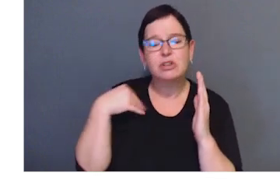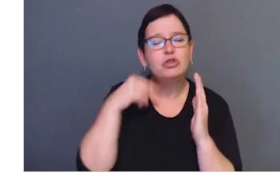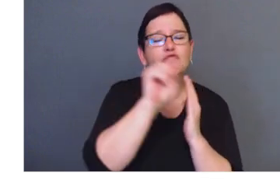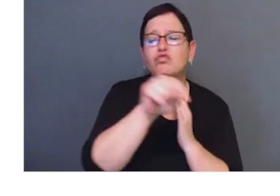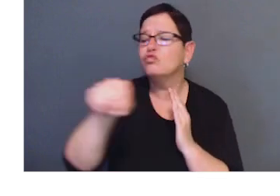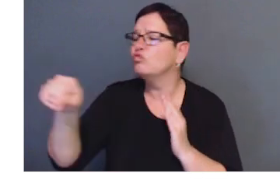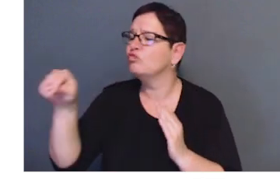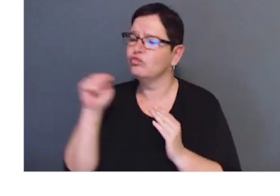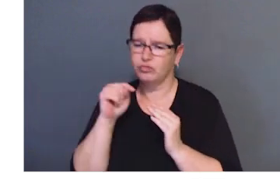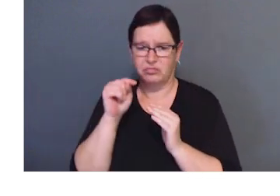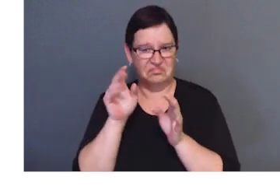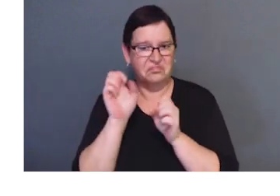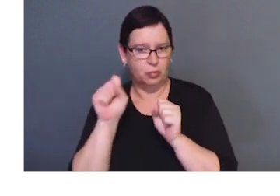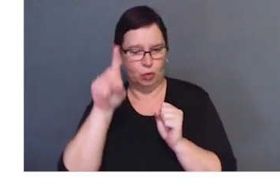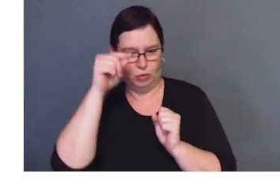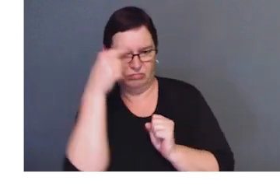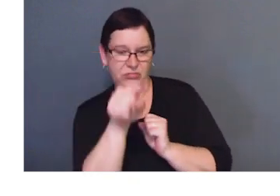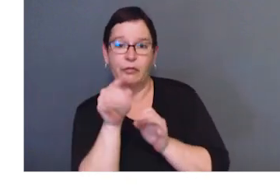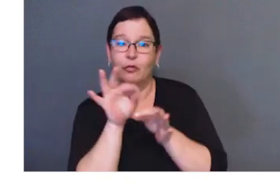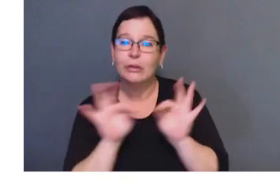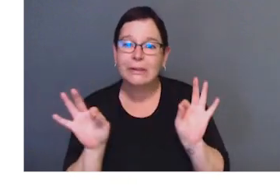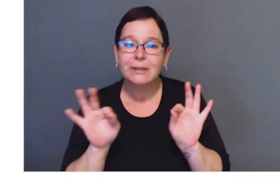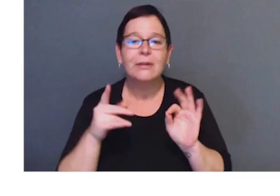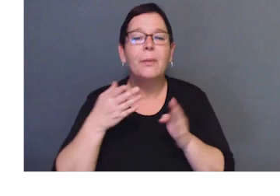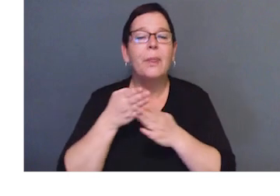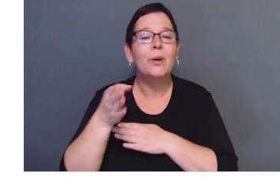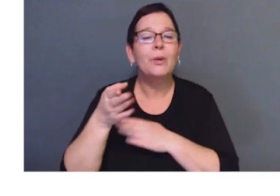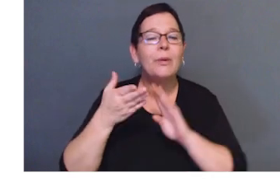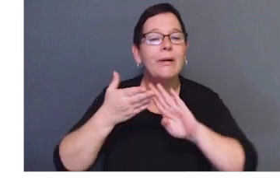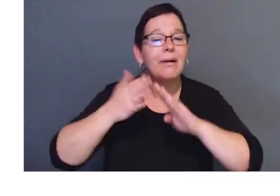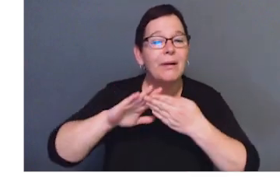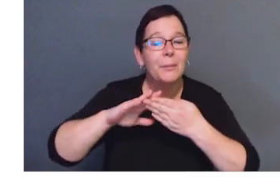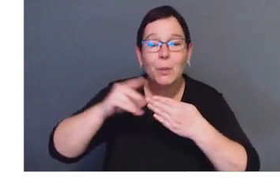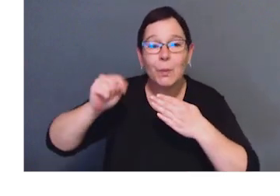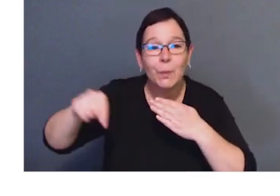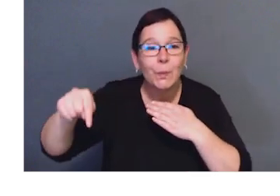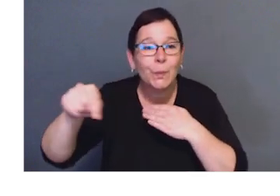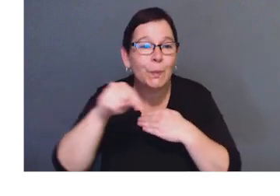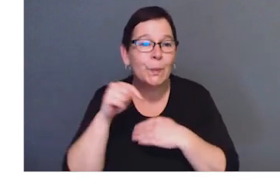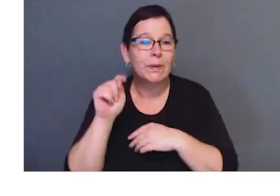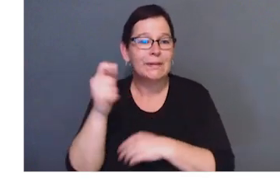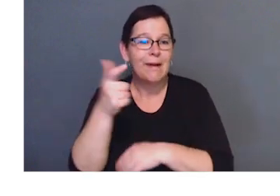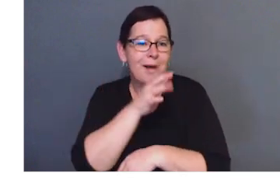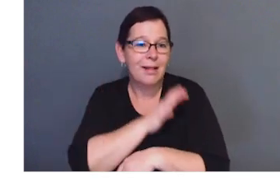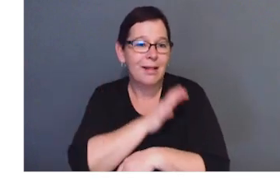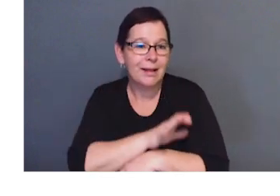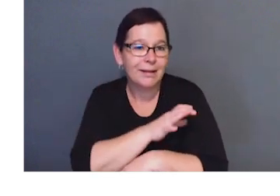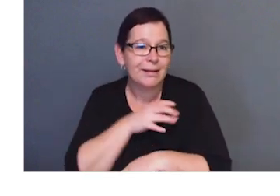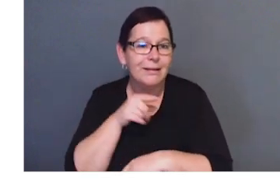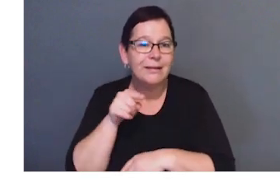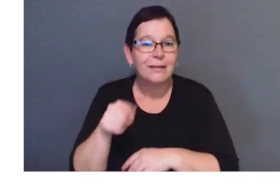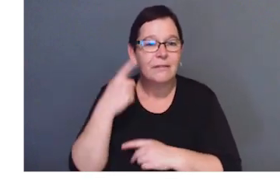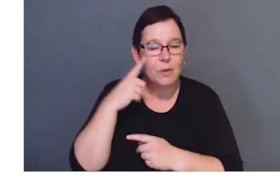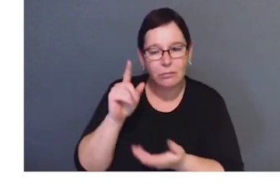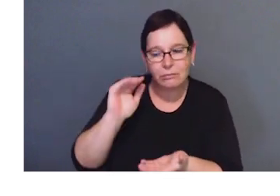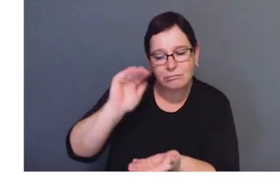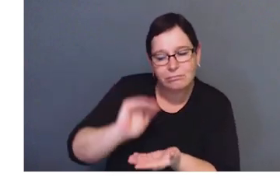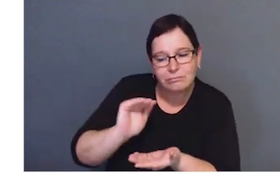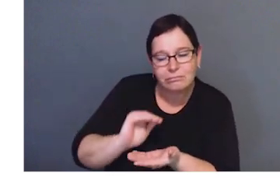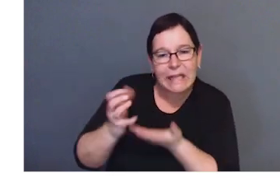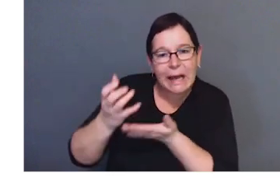with a modest income and a simple tax situation. For more information, go to